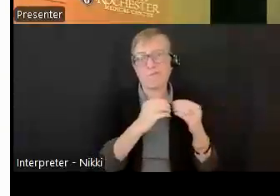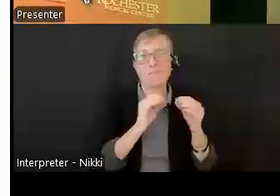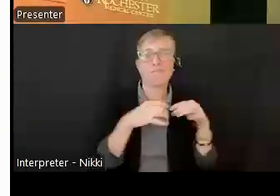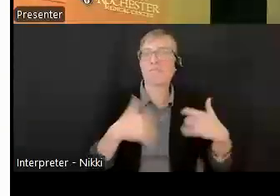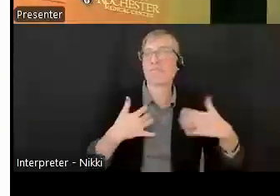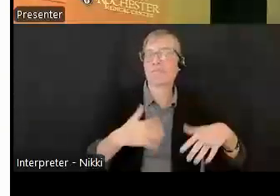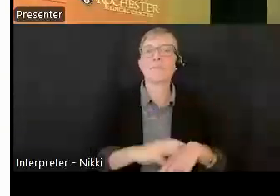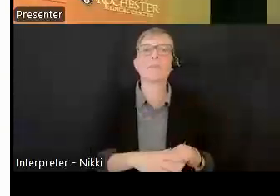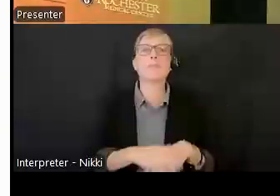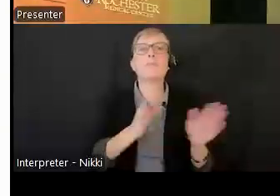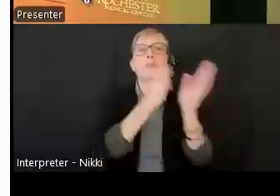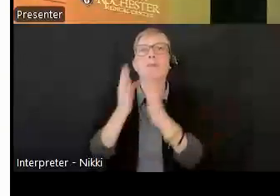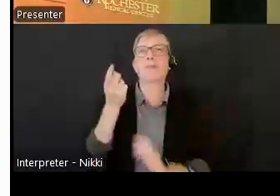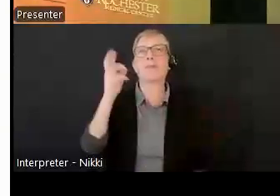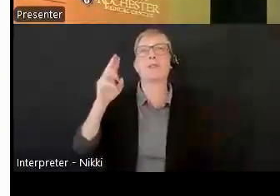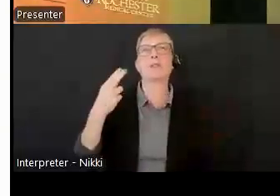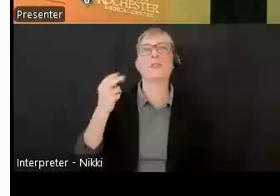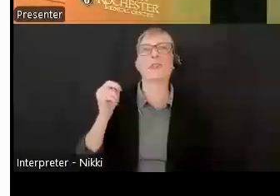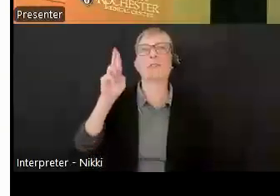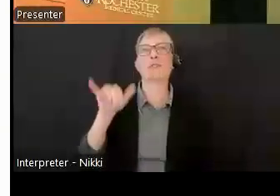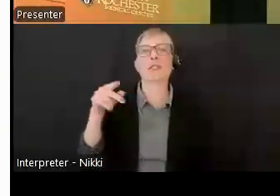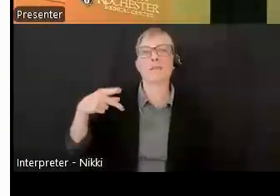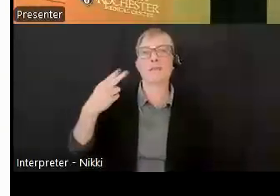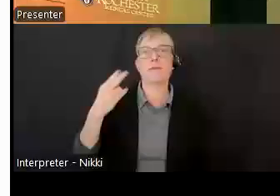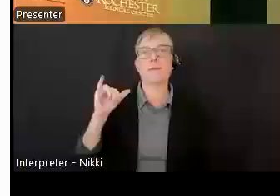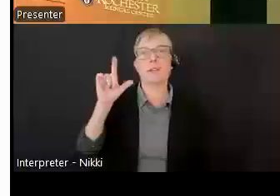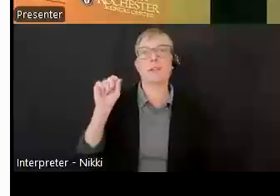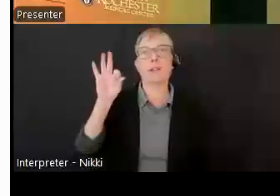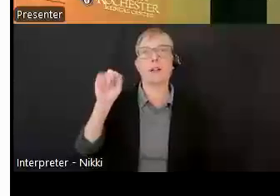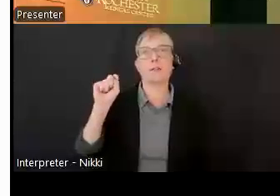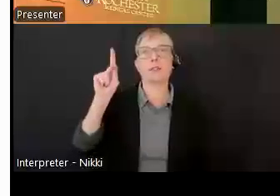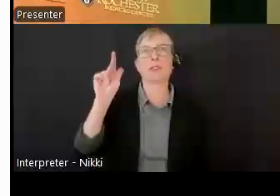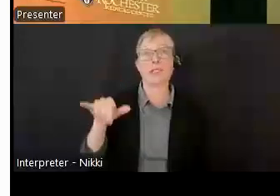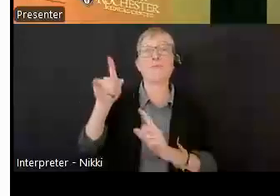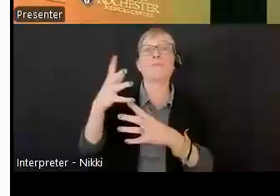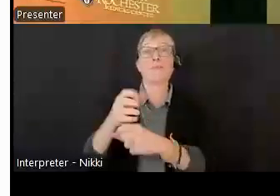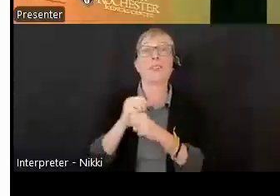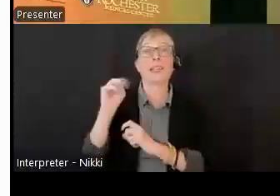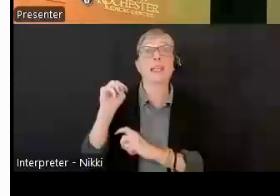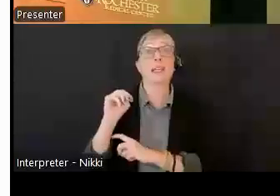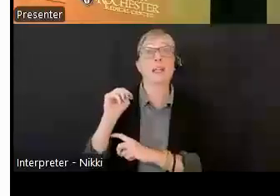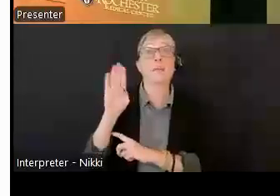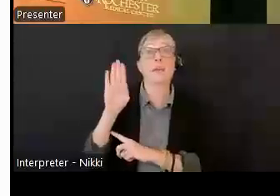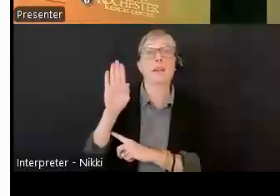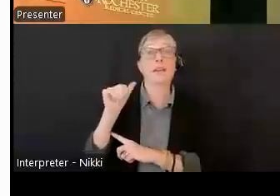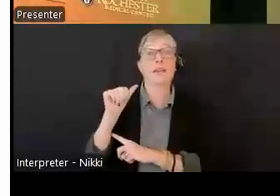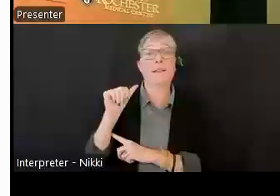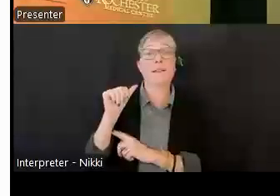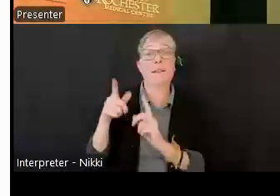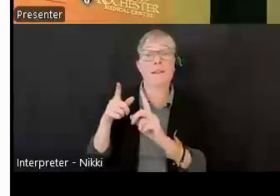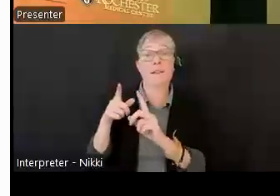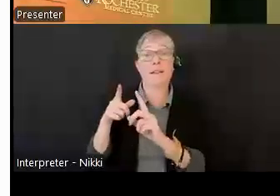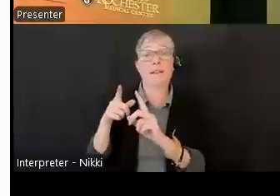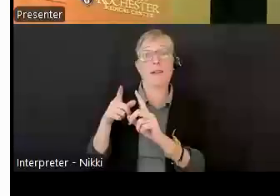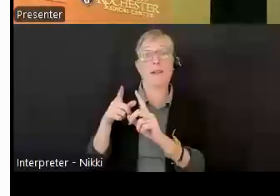Dr. Henry Philofsky earned his BA in biology from Columbia University and his MD from Columbia University College